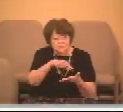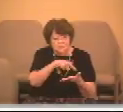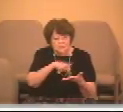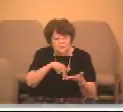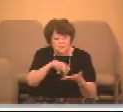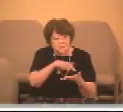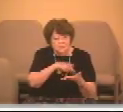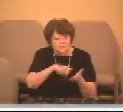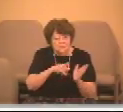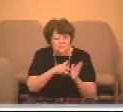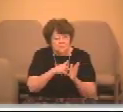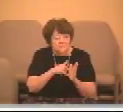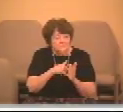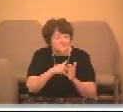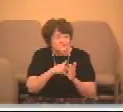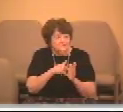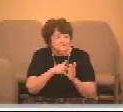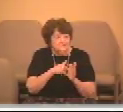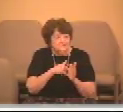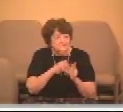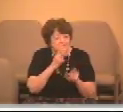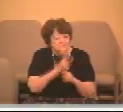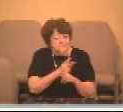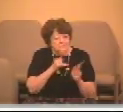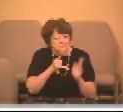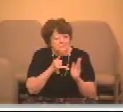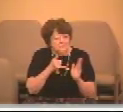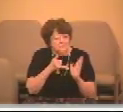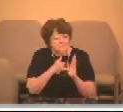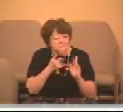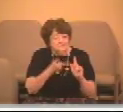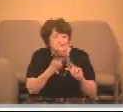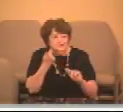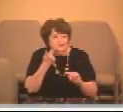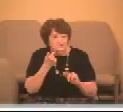Because it'll burn, and if it burns, it's...